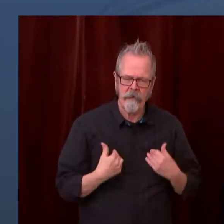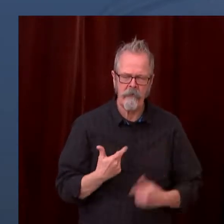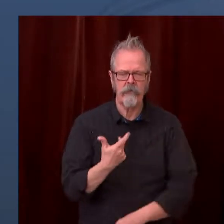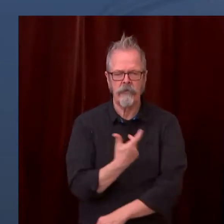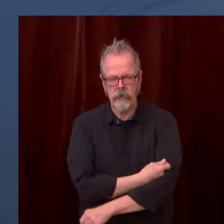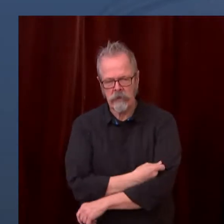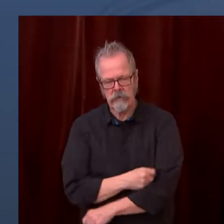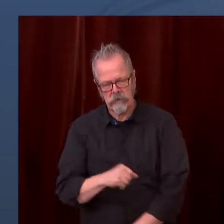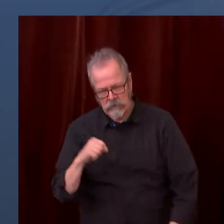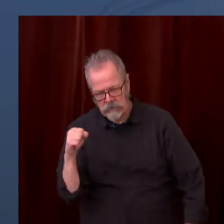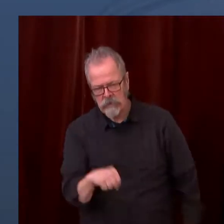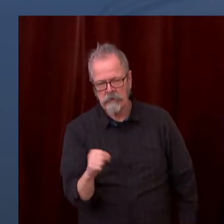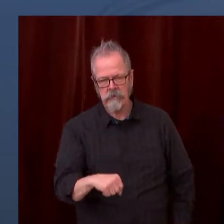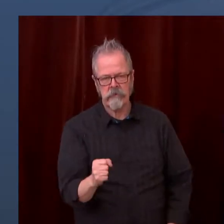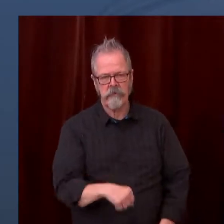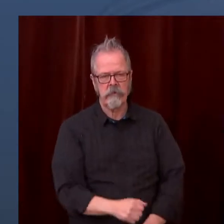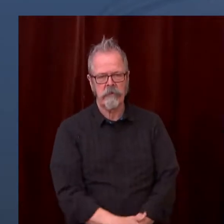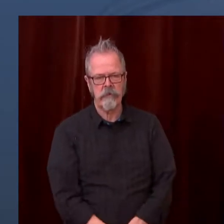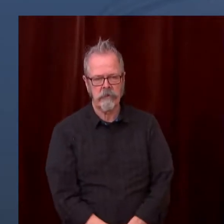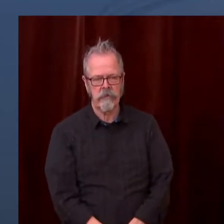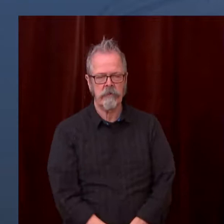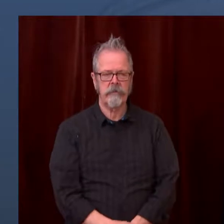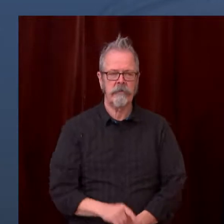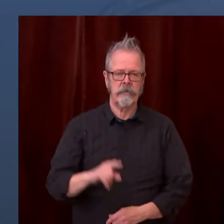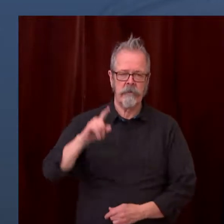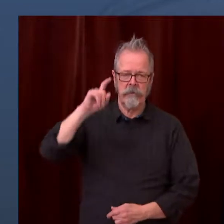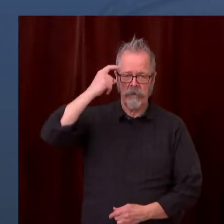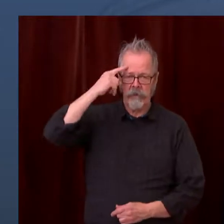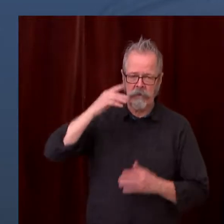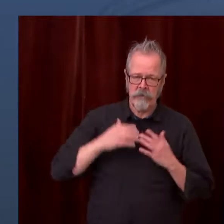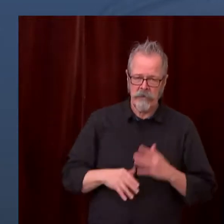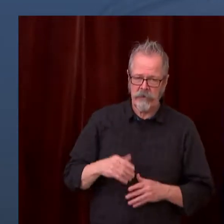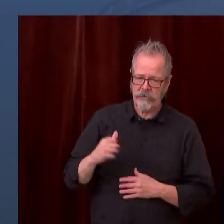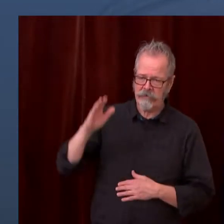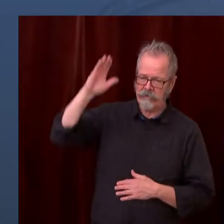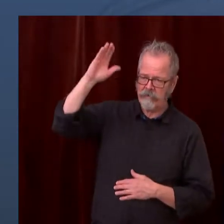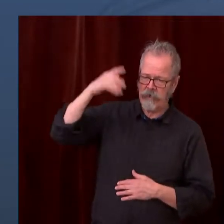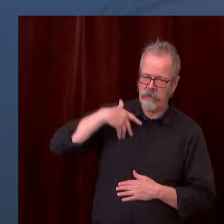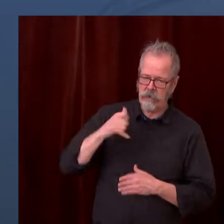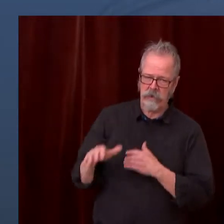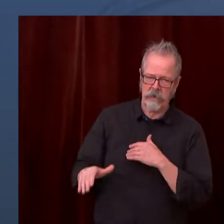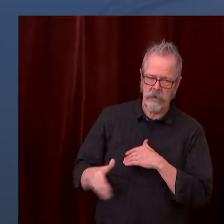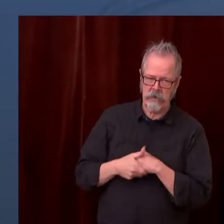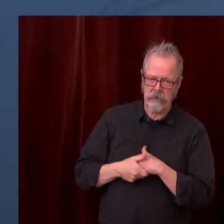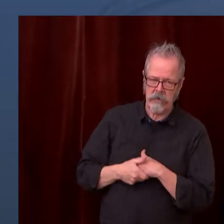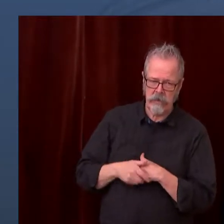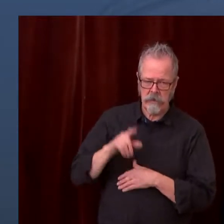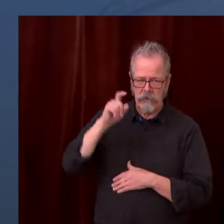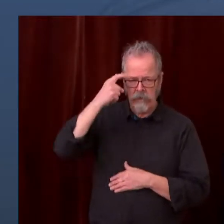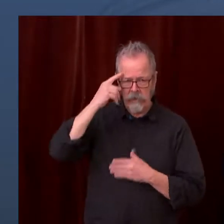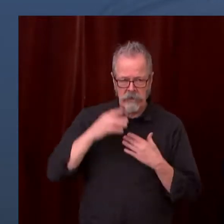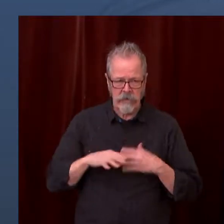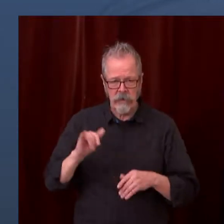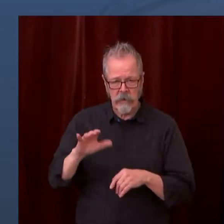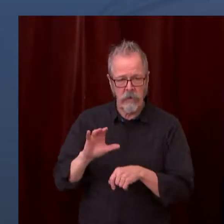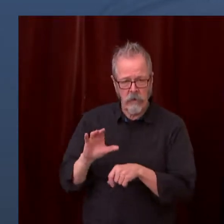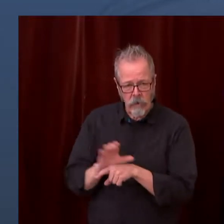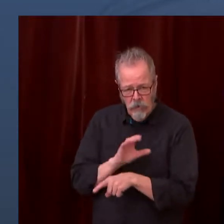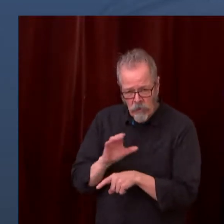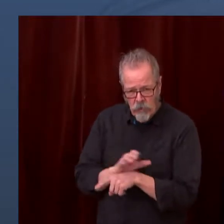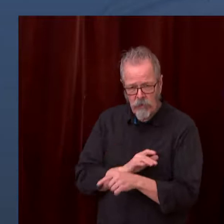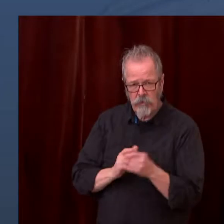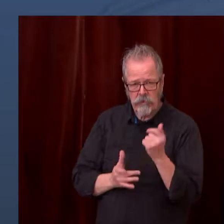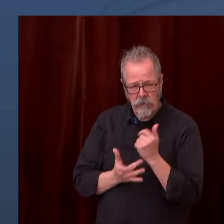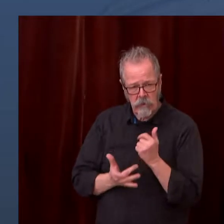have computer skills or not comfortable. So we are in many of these MaxVax sites